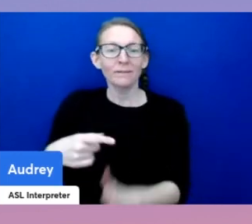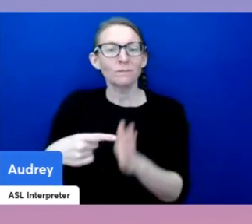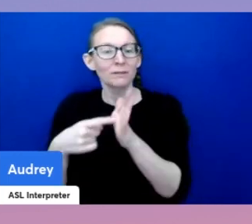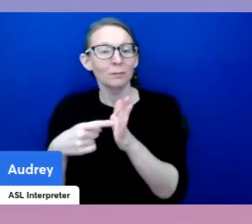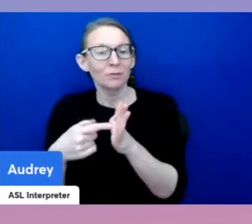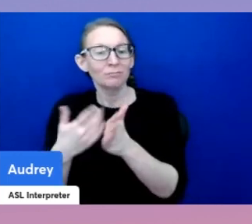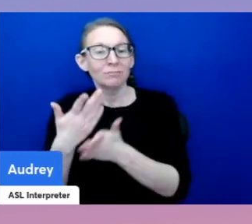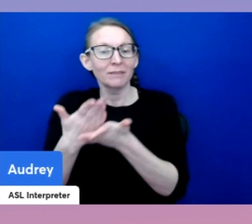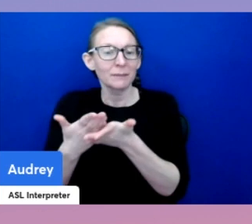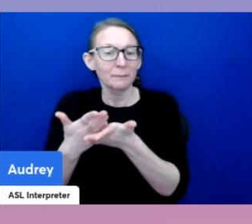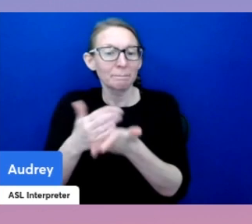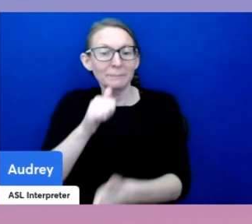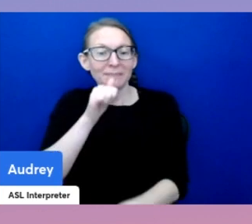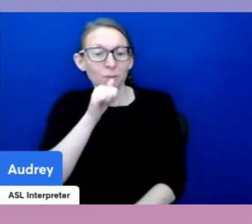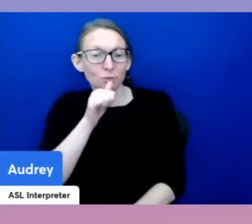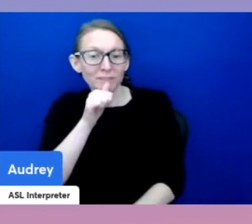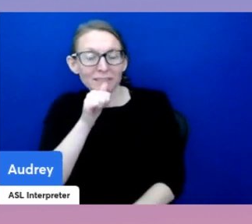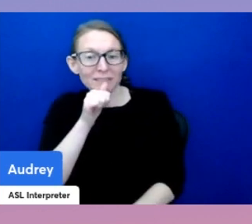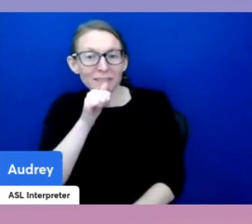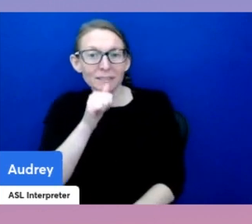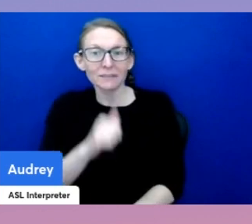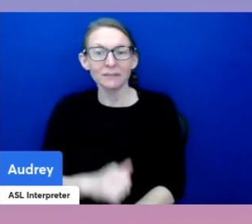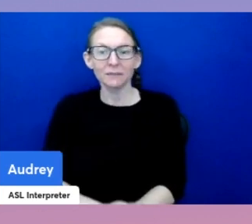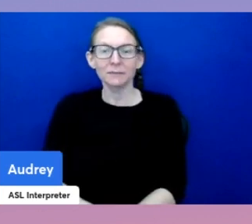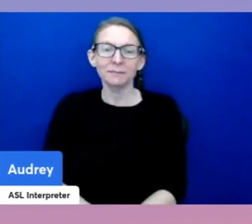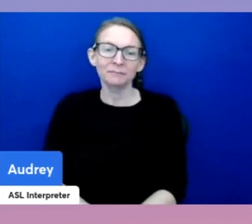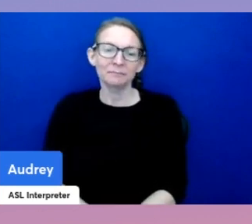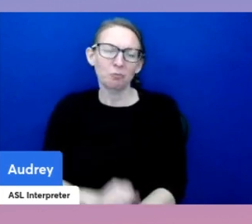secrets and something.